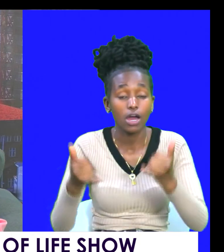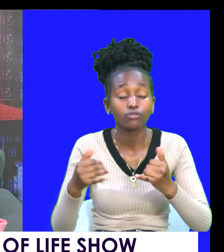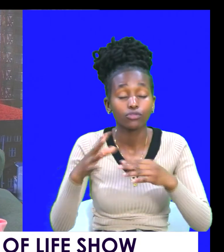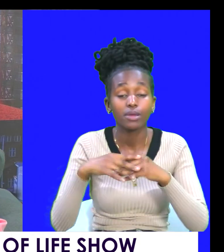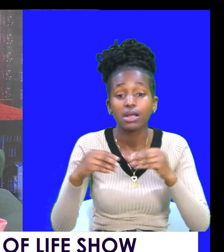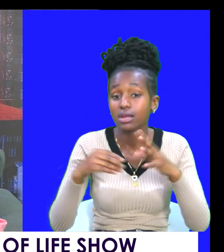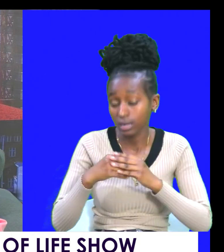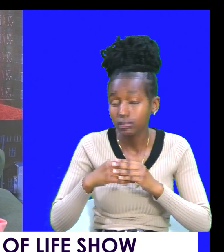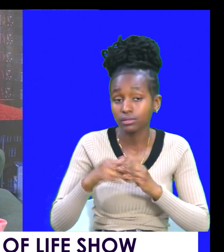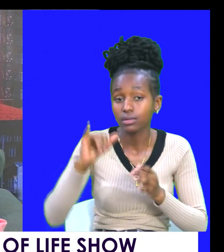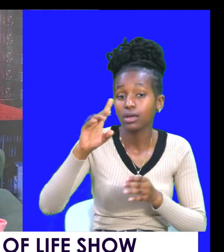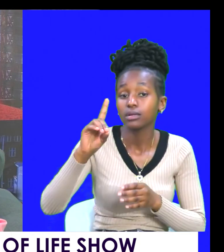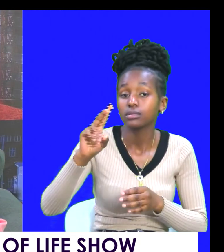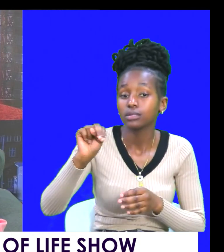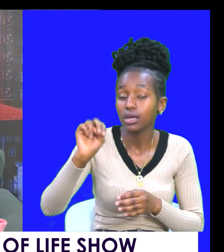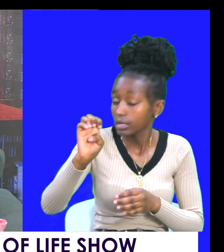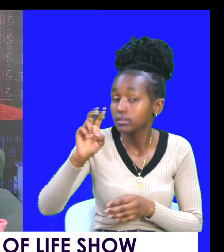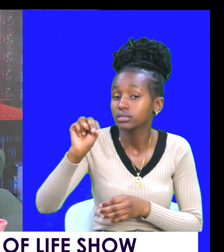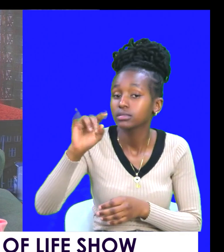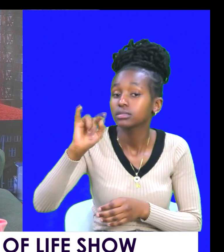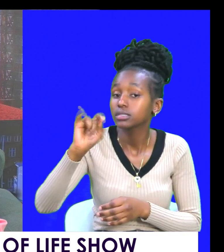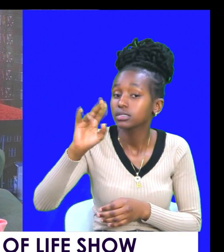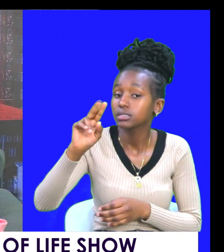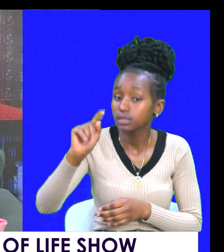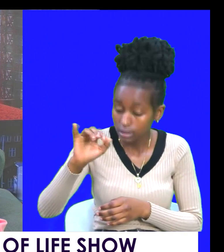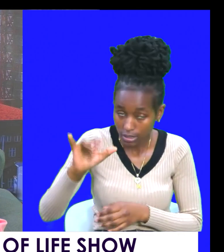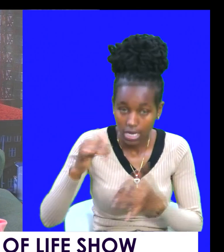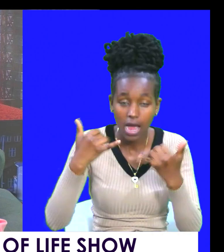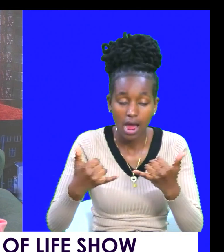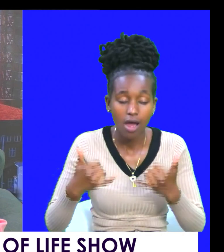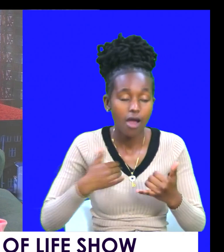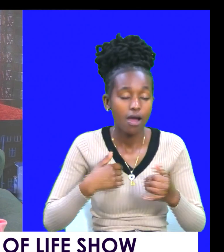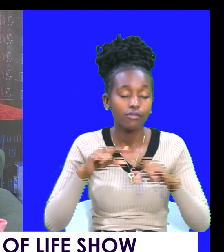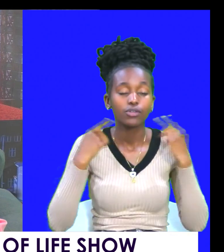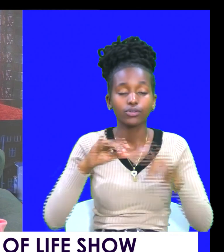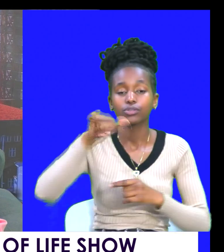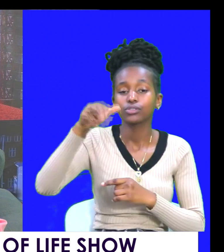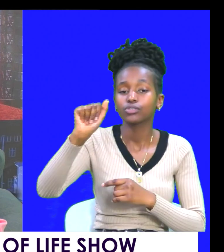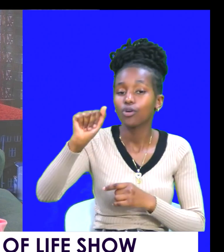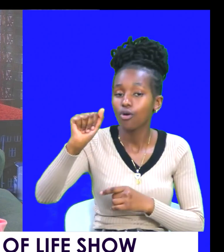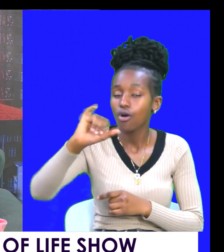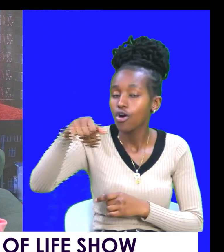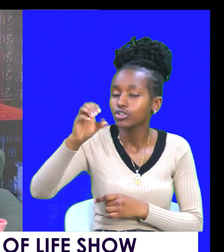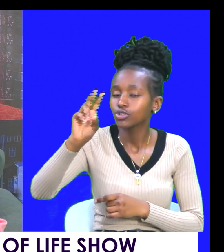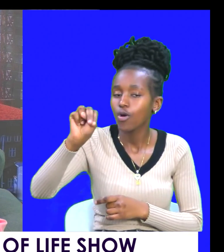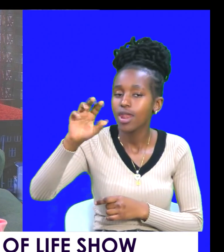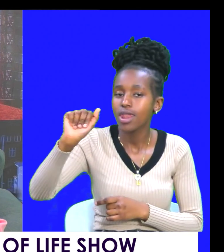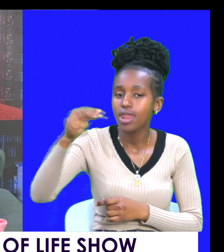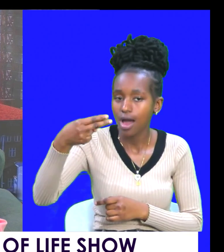identity here on the Treasures of Life show from me, Jonah Simba. Guess what? I